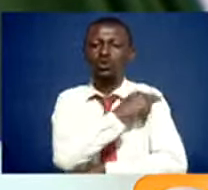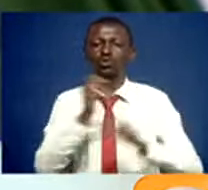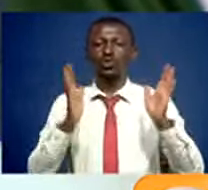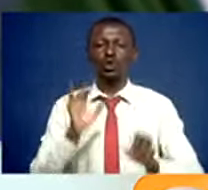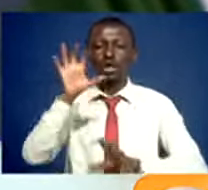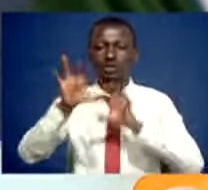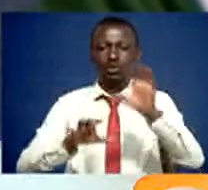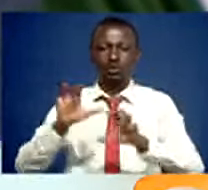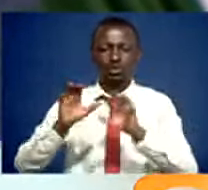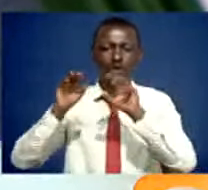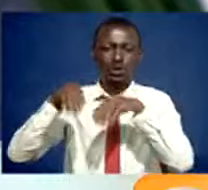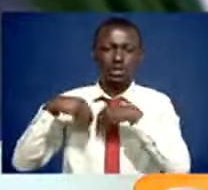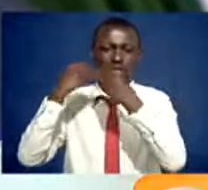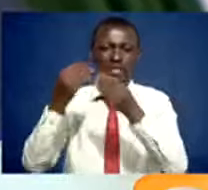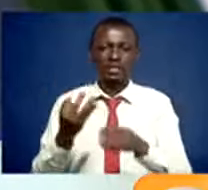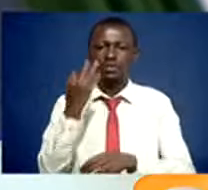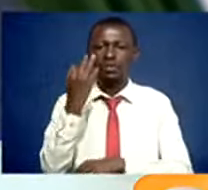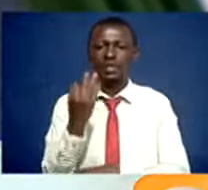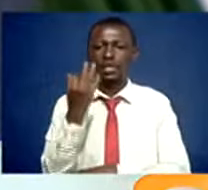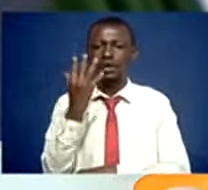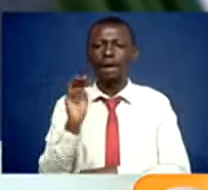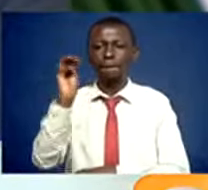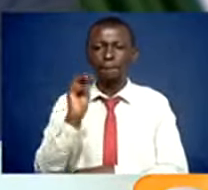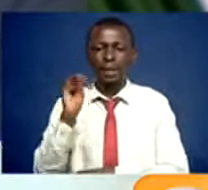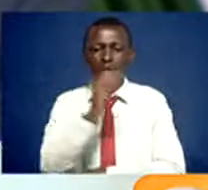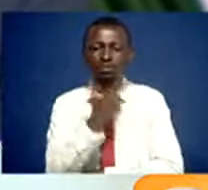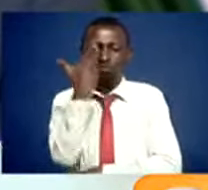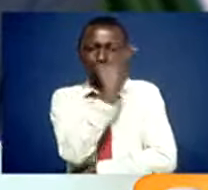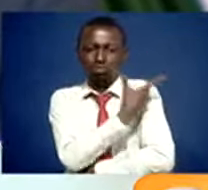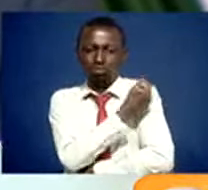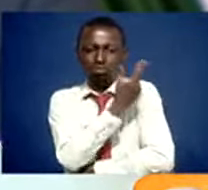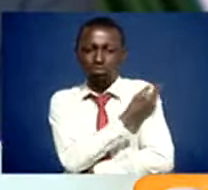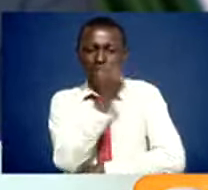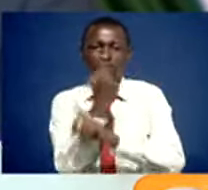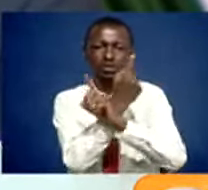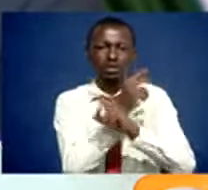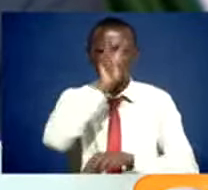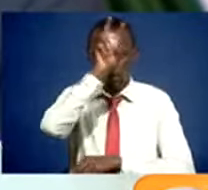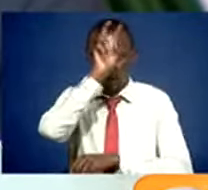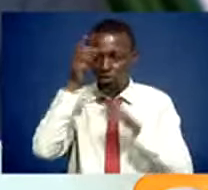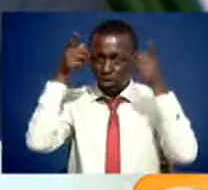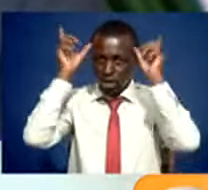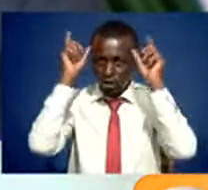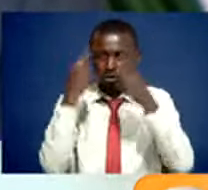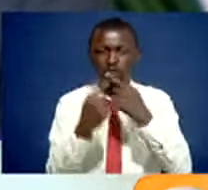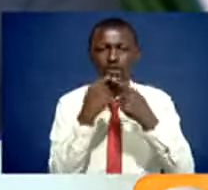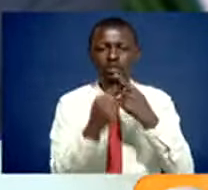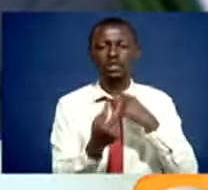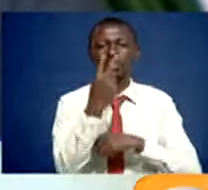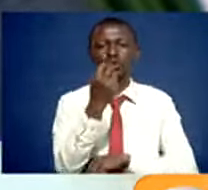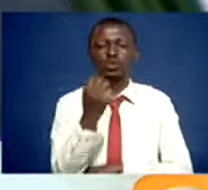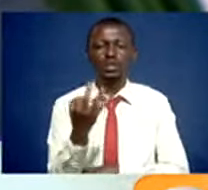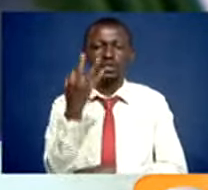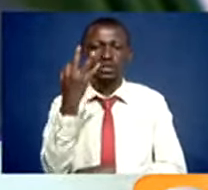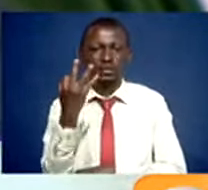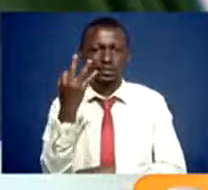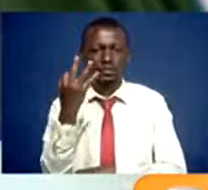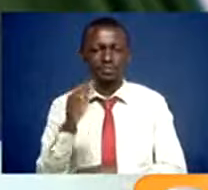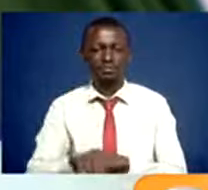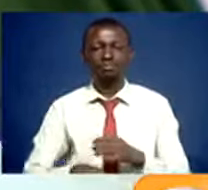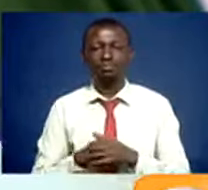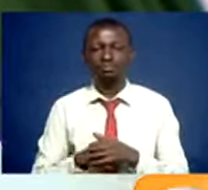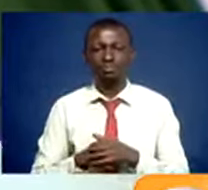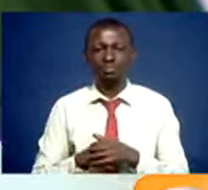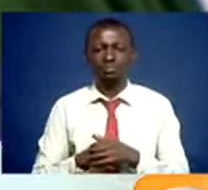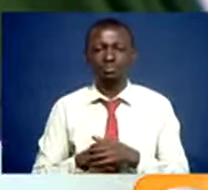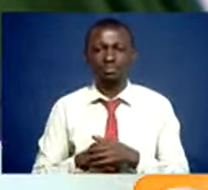produced 35 million doses of assorted livestock vaccines in 2023. To bring young